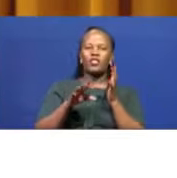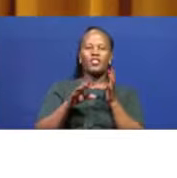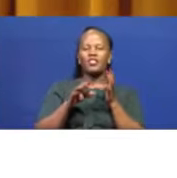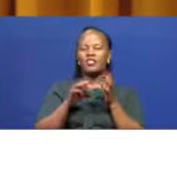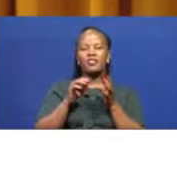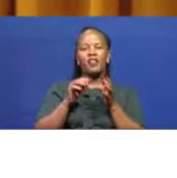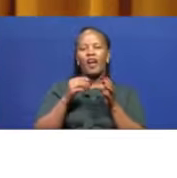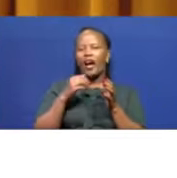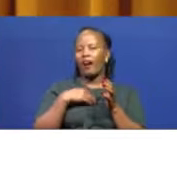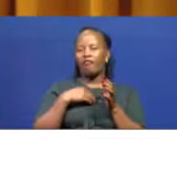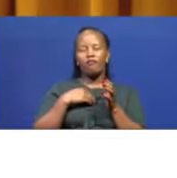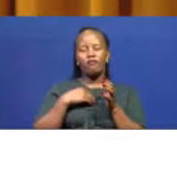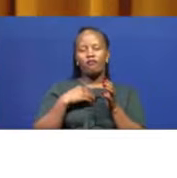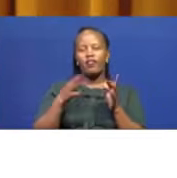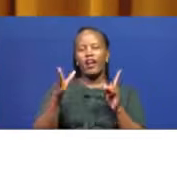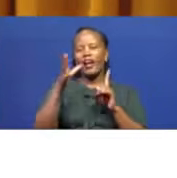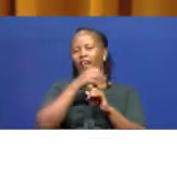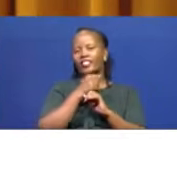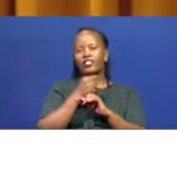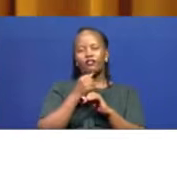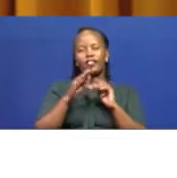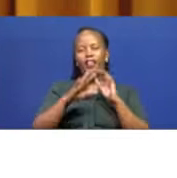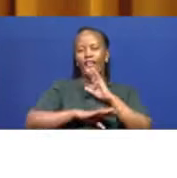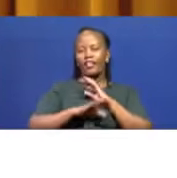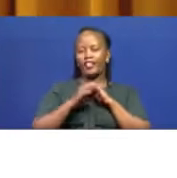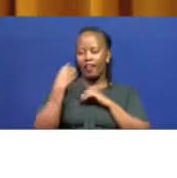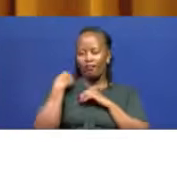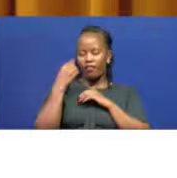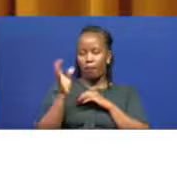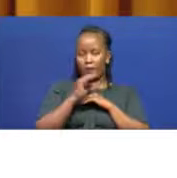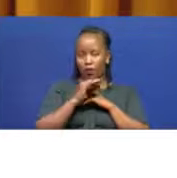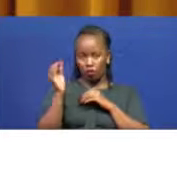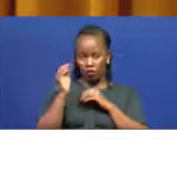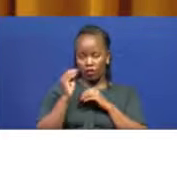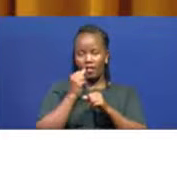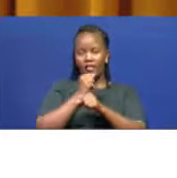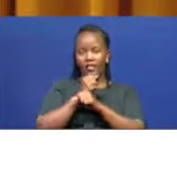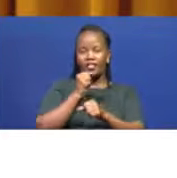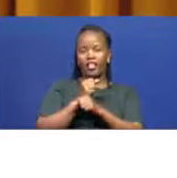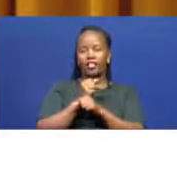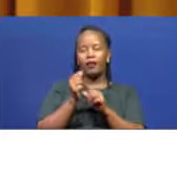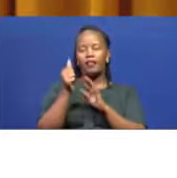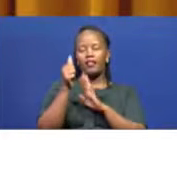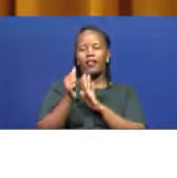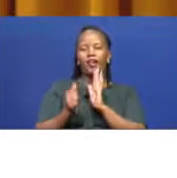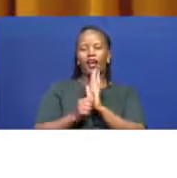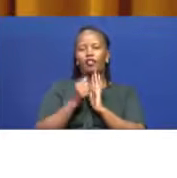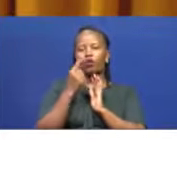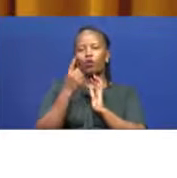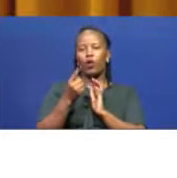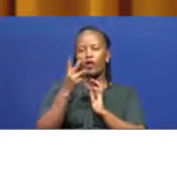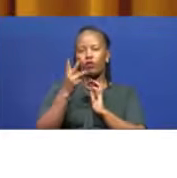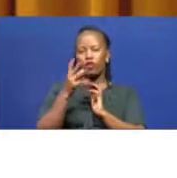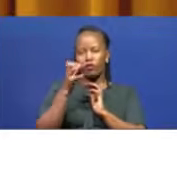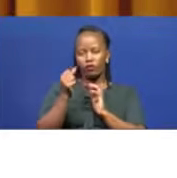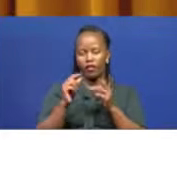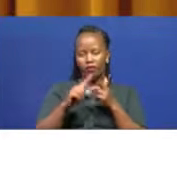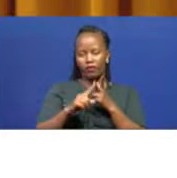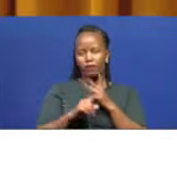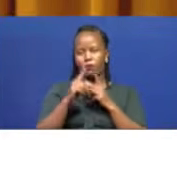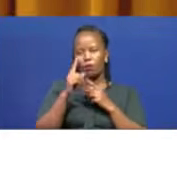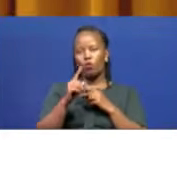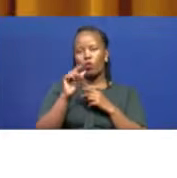not meet the threshold set out in Article 145 as read with Article 150 of the